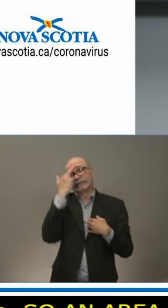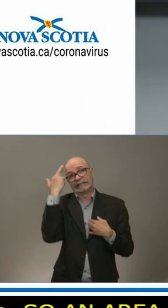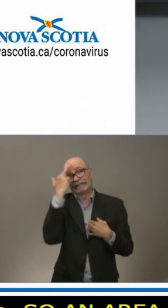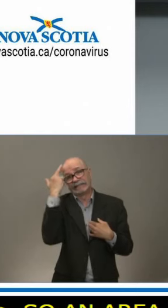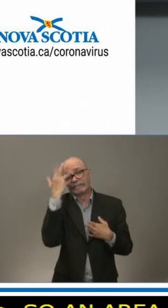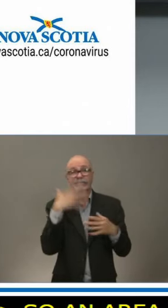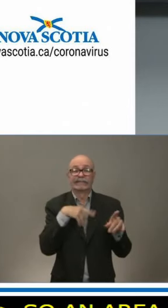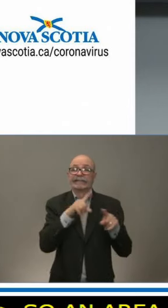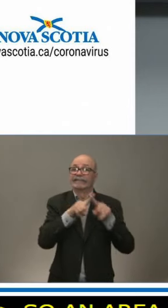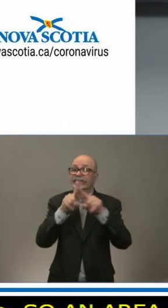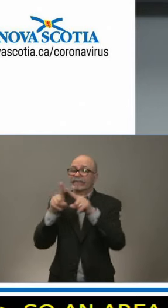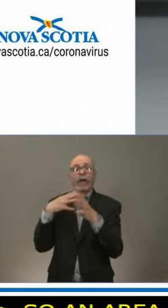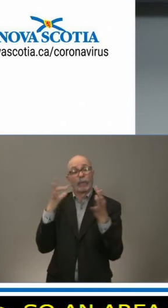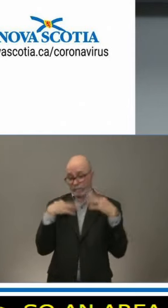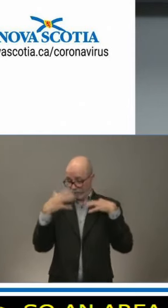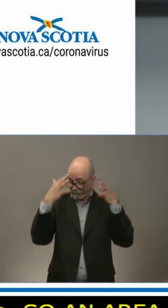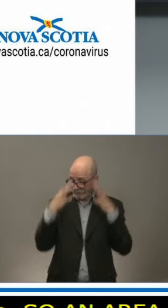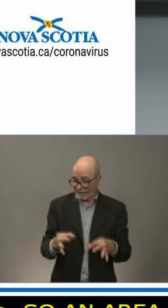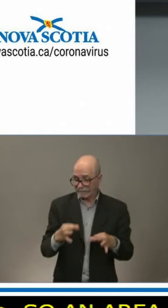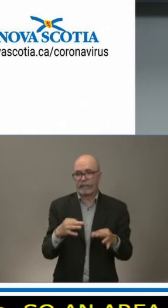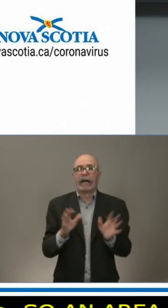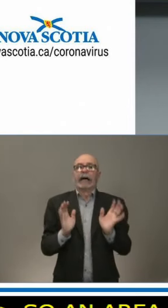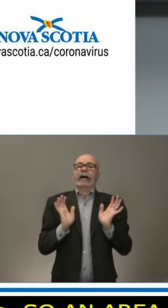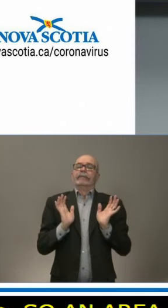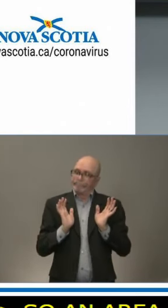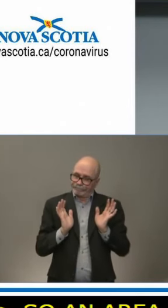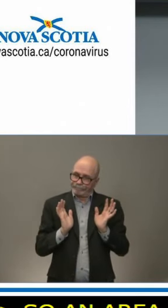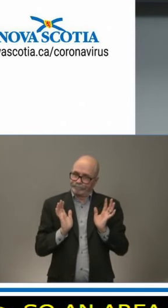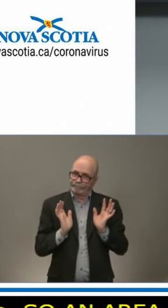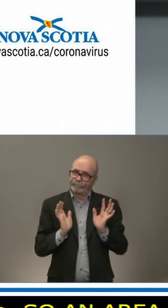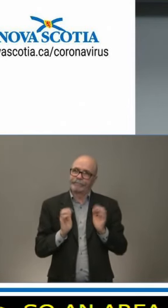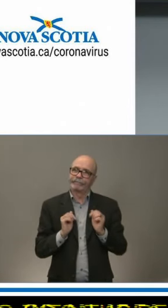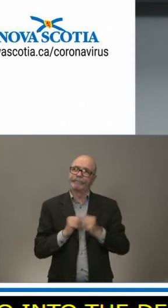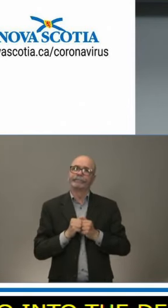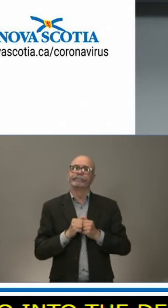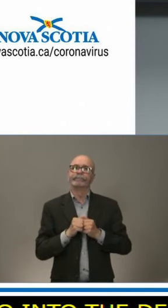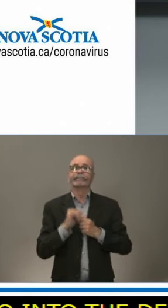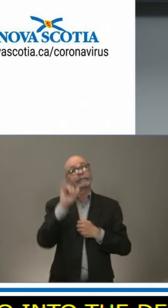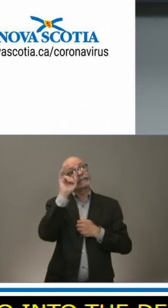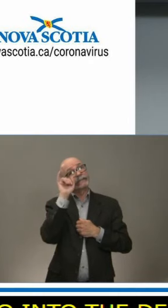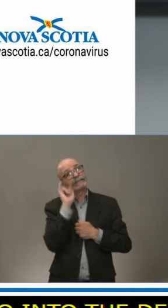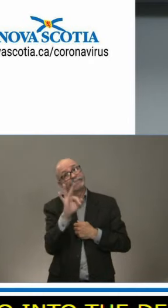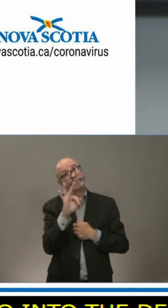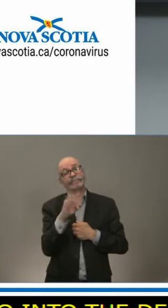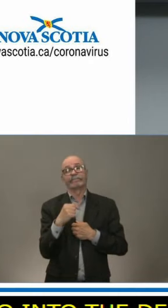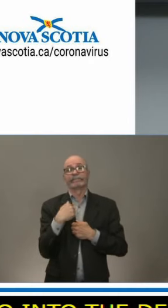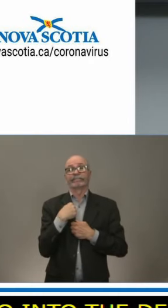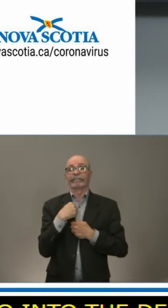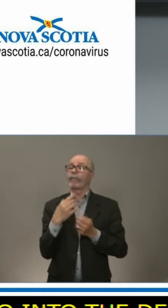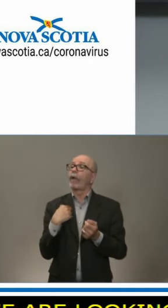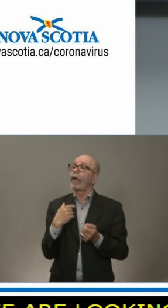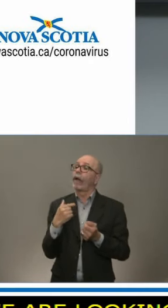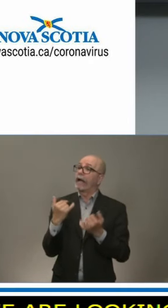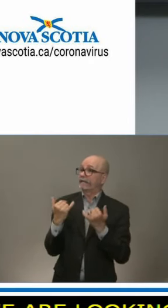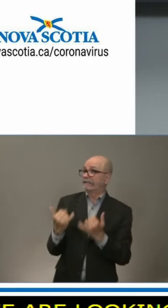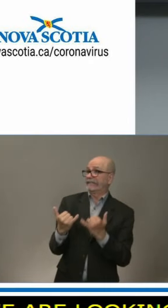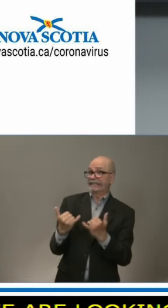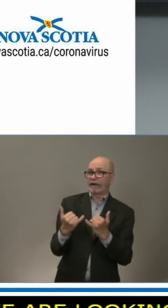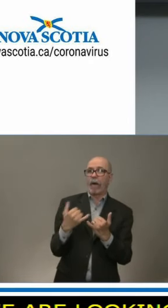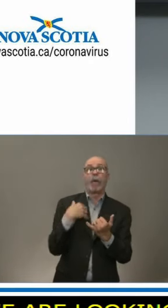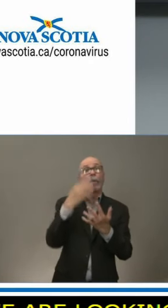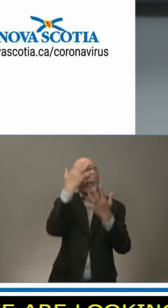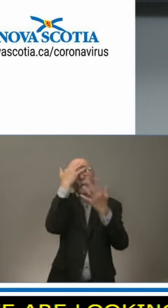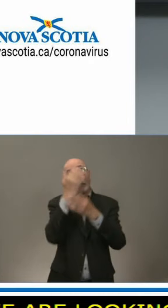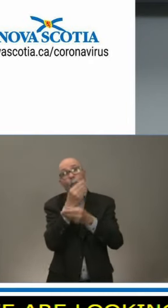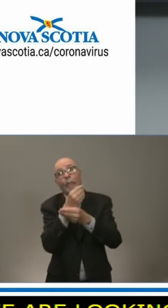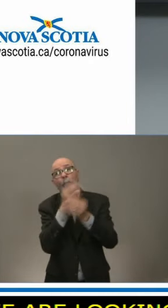do we get a finer, I call it a granularity in the data we have right now. We're presenting public data by